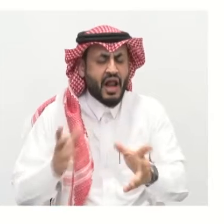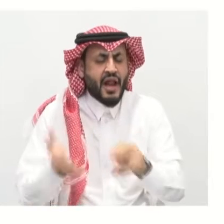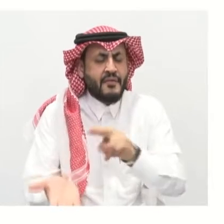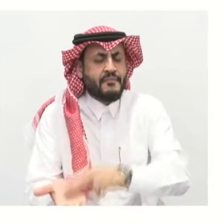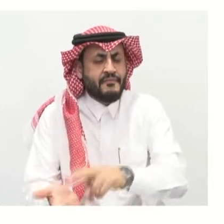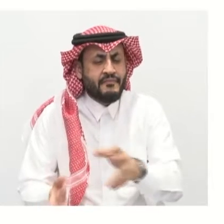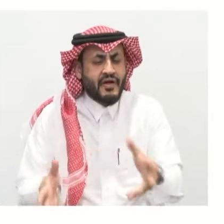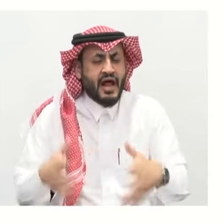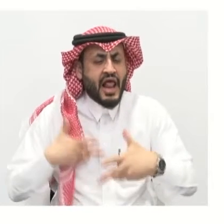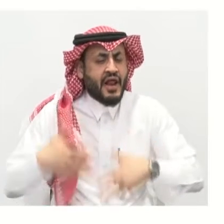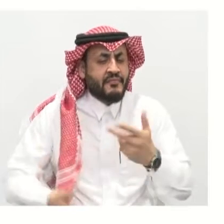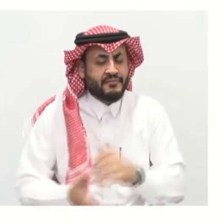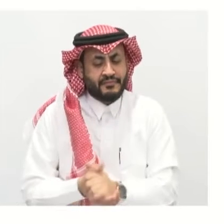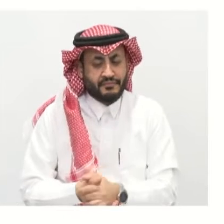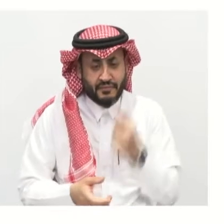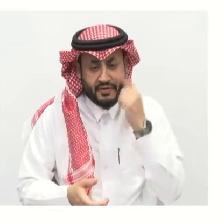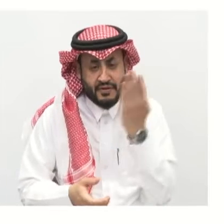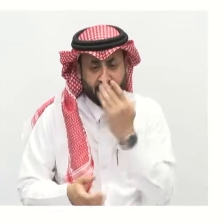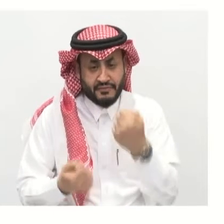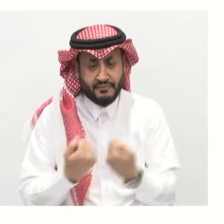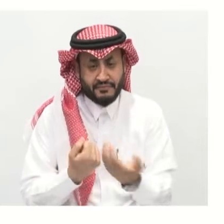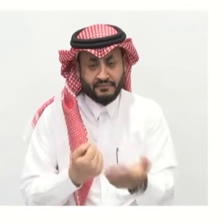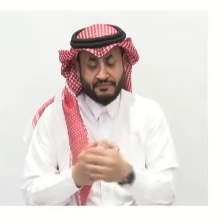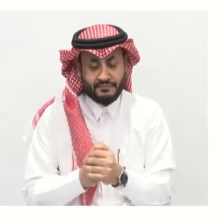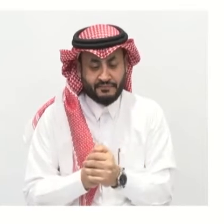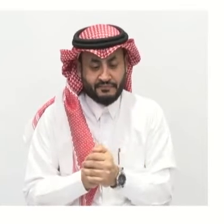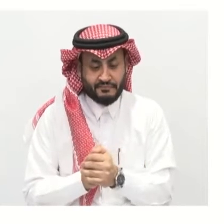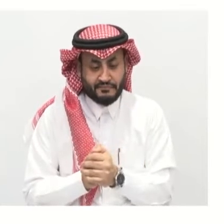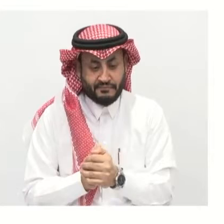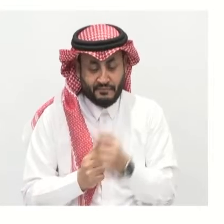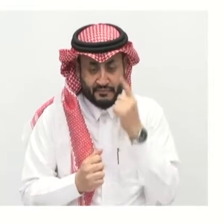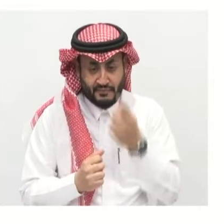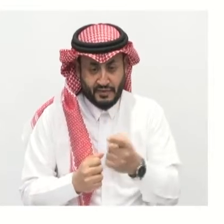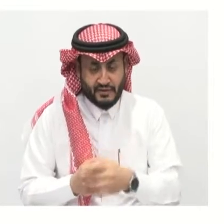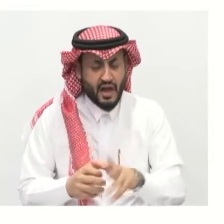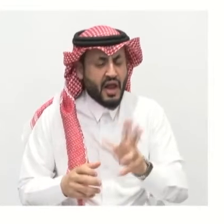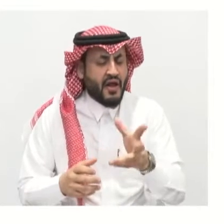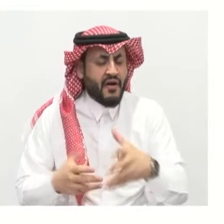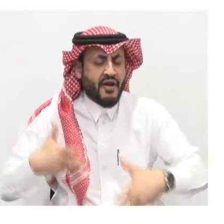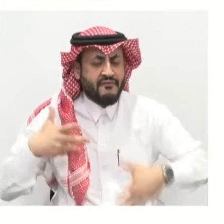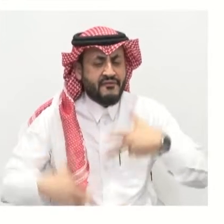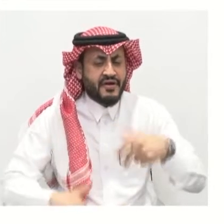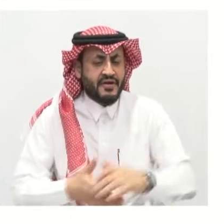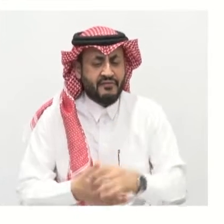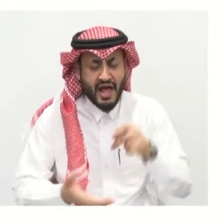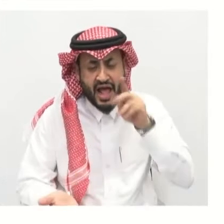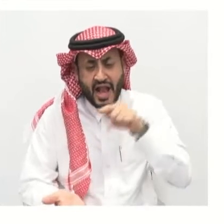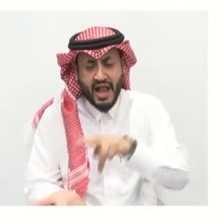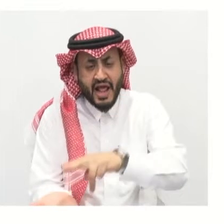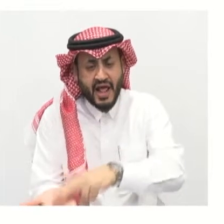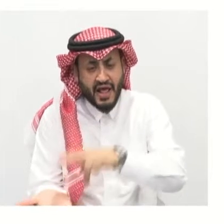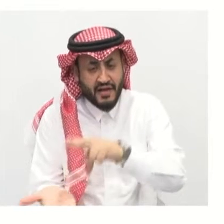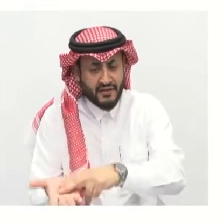touch them? Let's read the question together. How will you feel if you